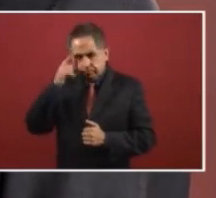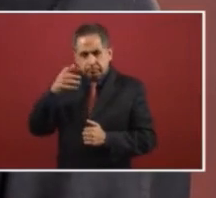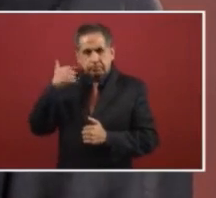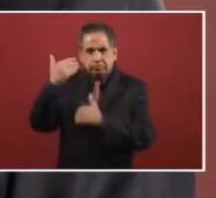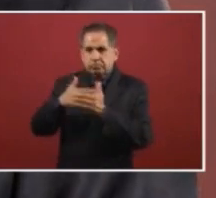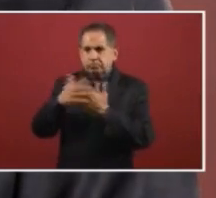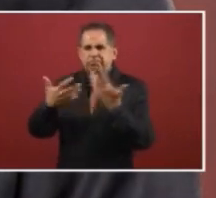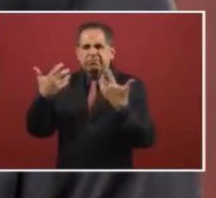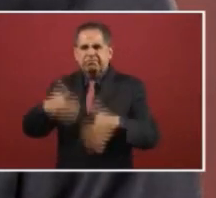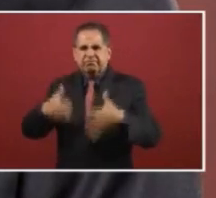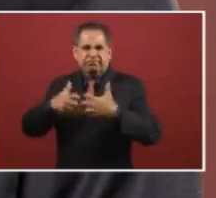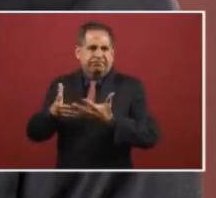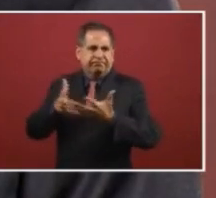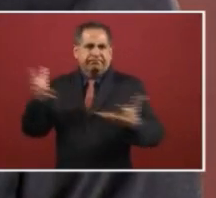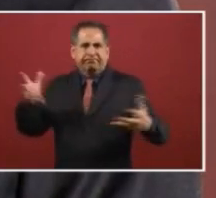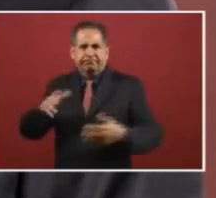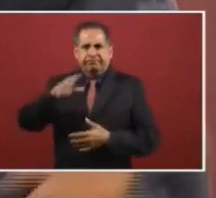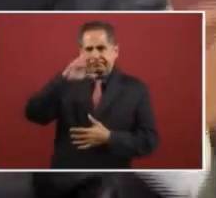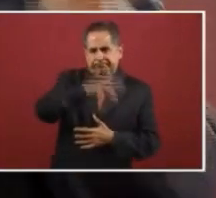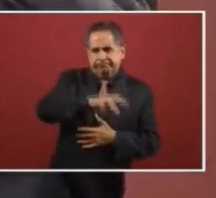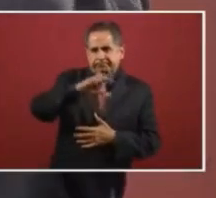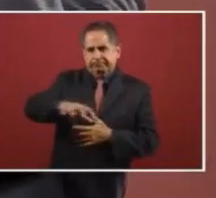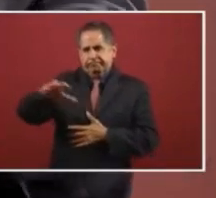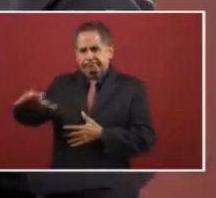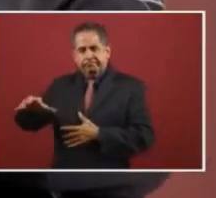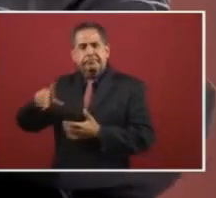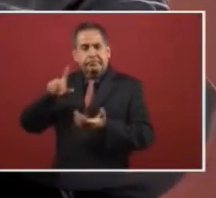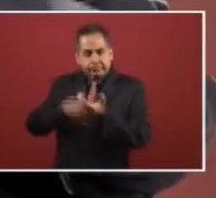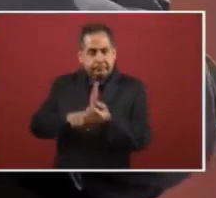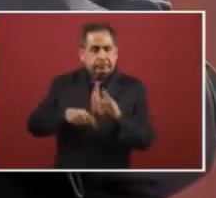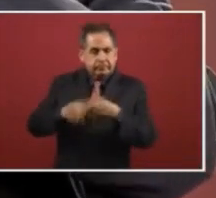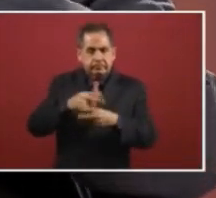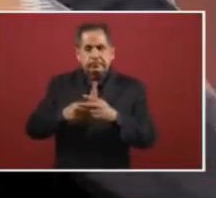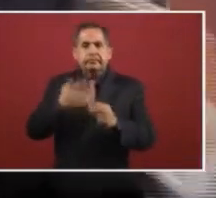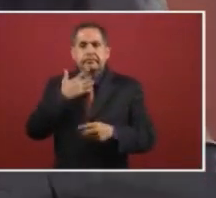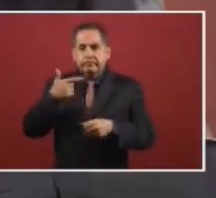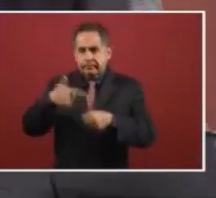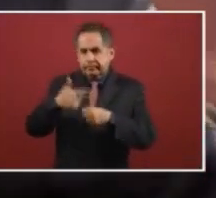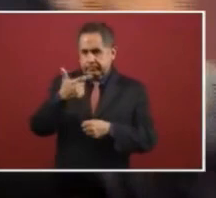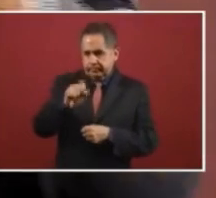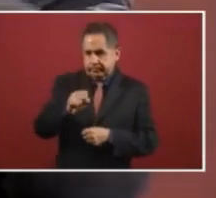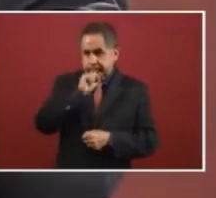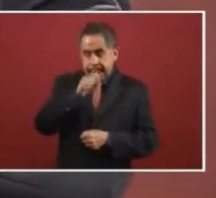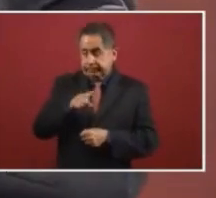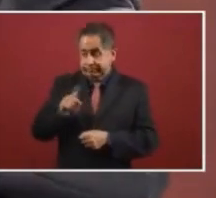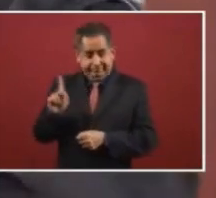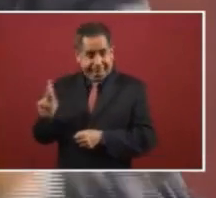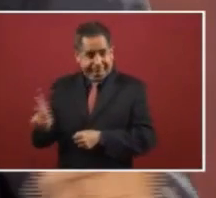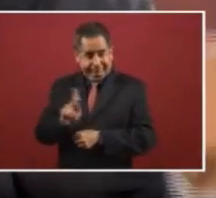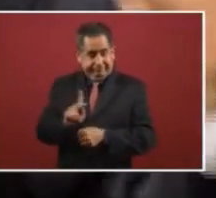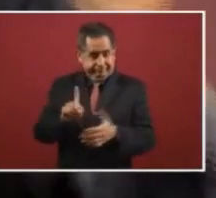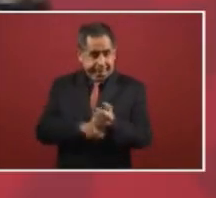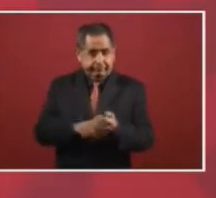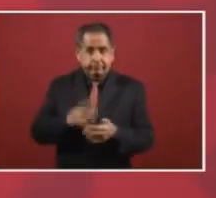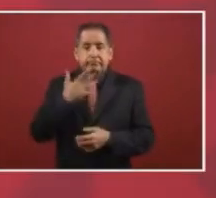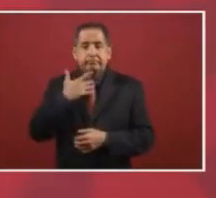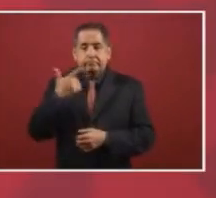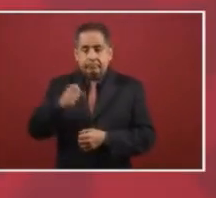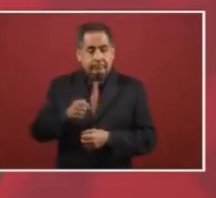we're going to project for industrials. We're going to have gas,